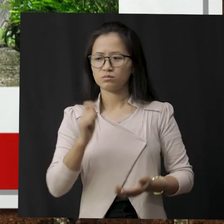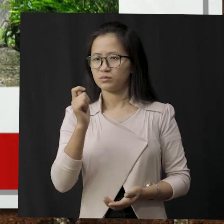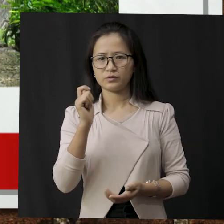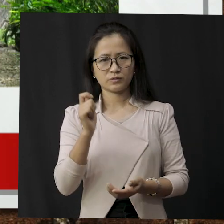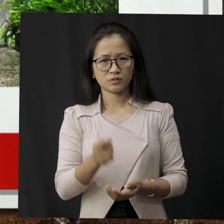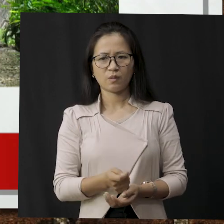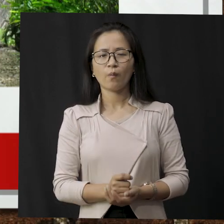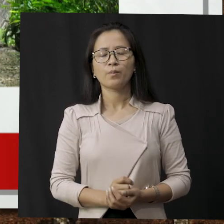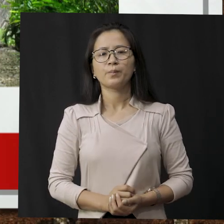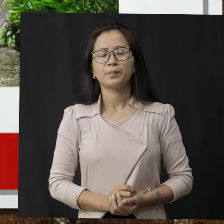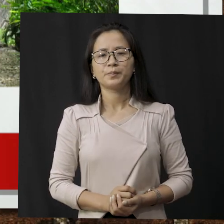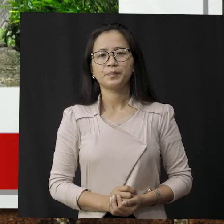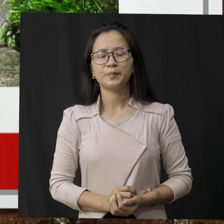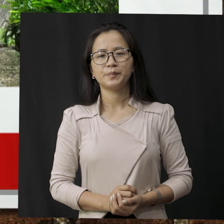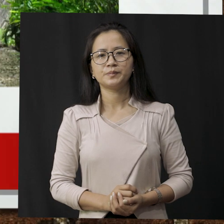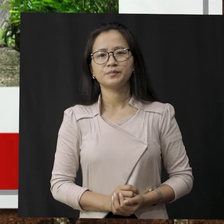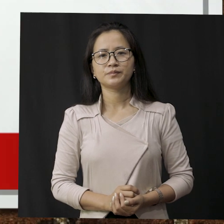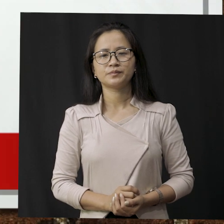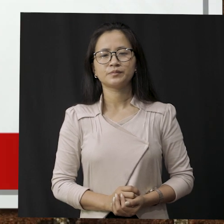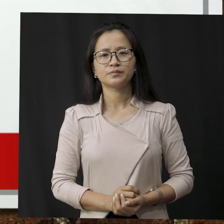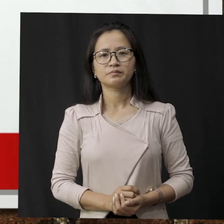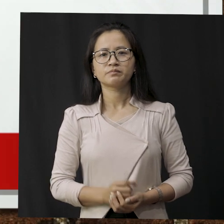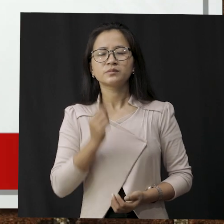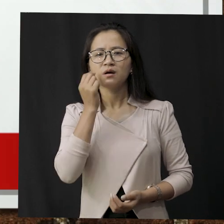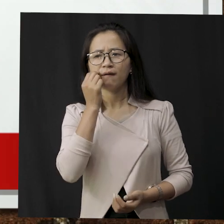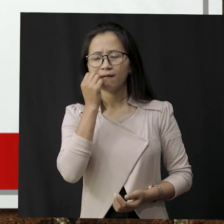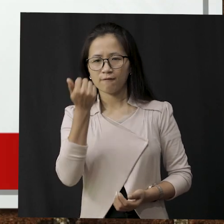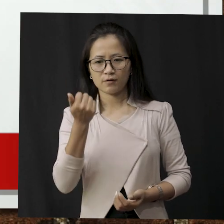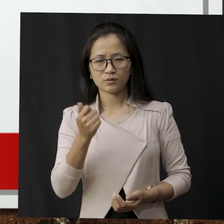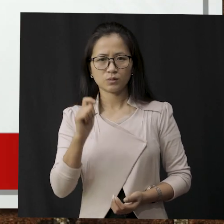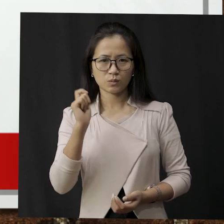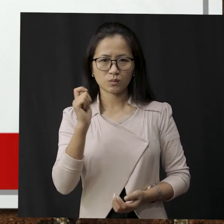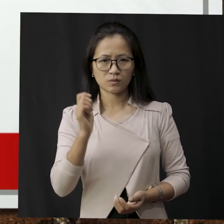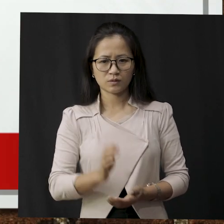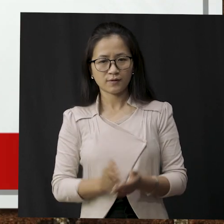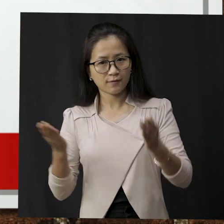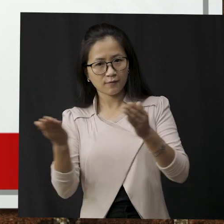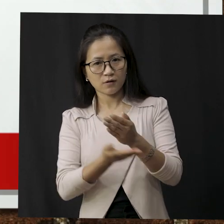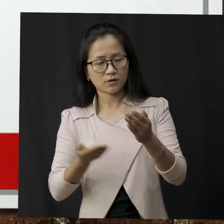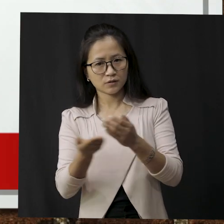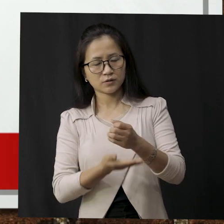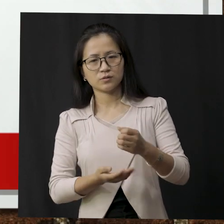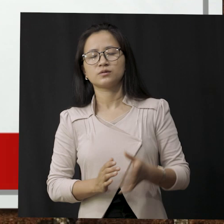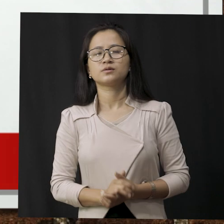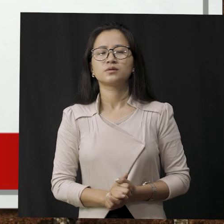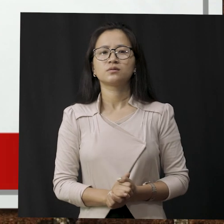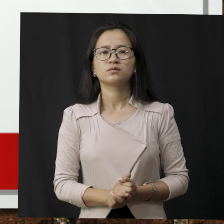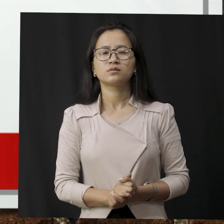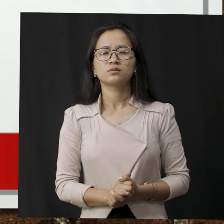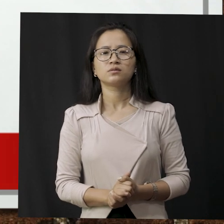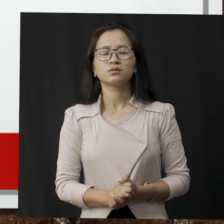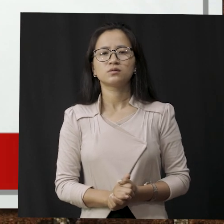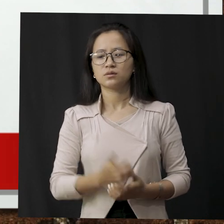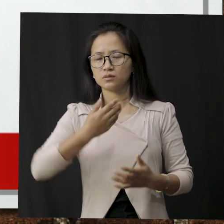work. Now, her father does the firewood, chopping of the firewood, and goes